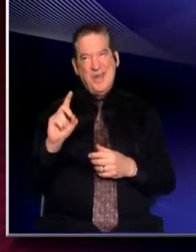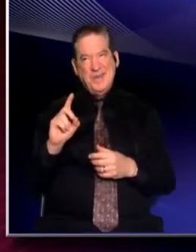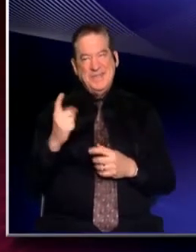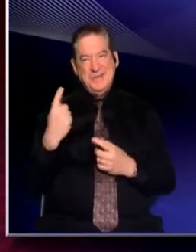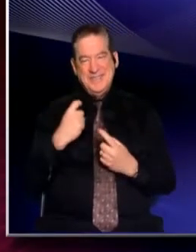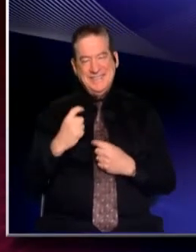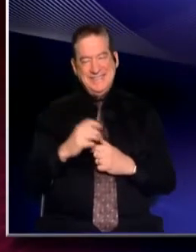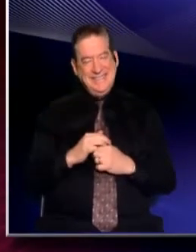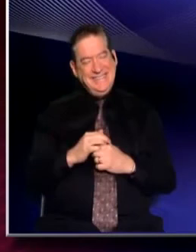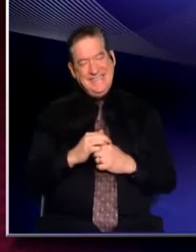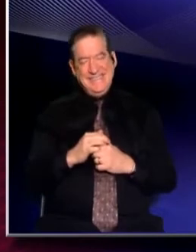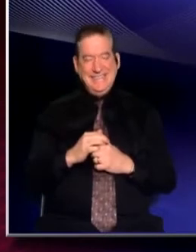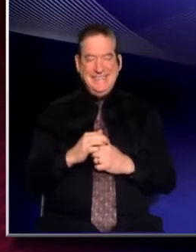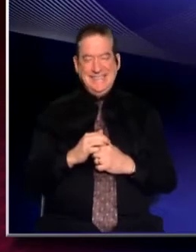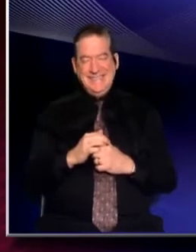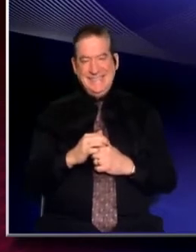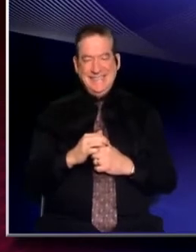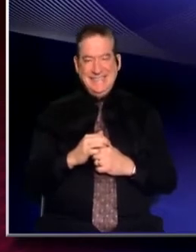Yeah.